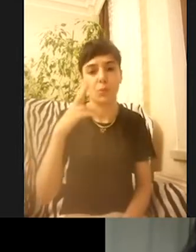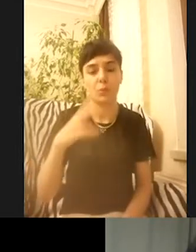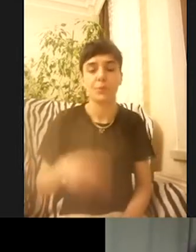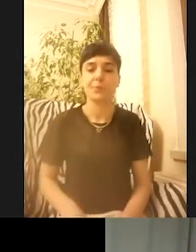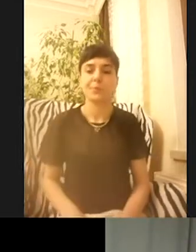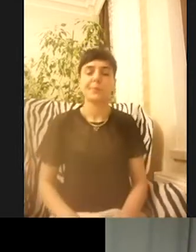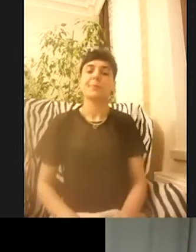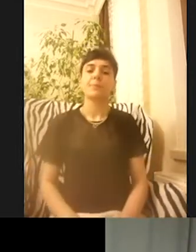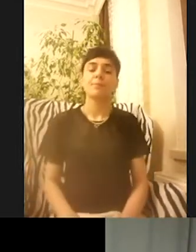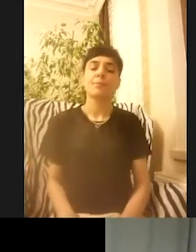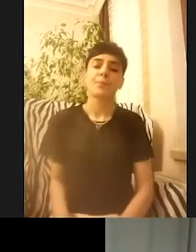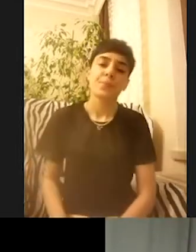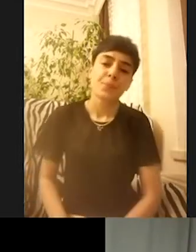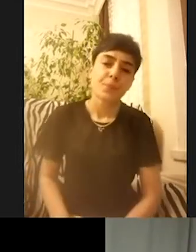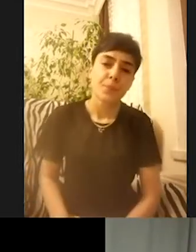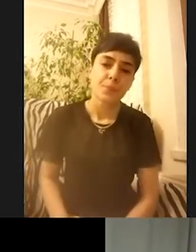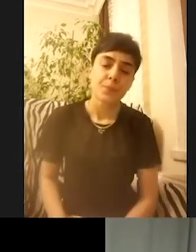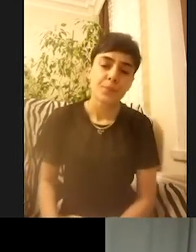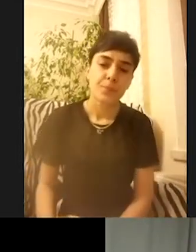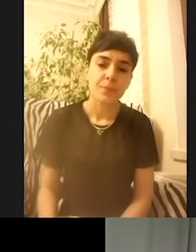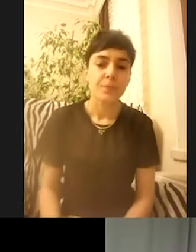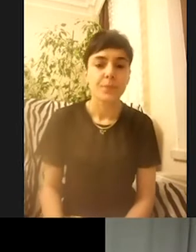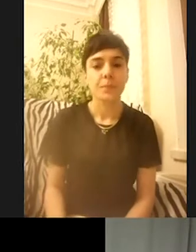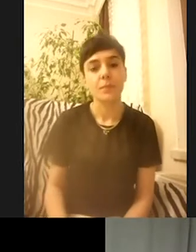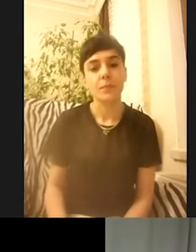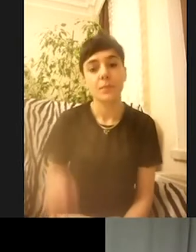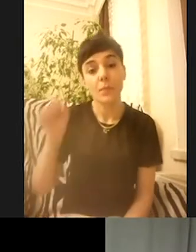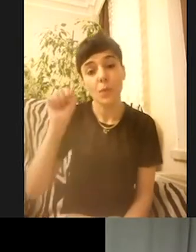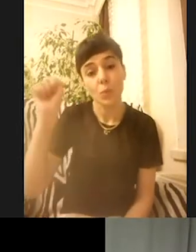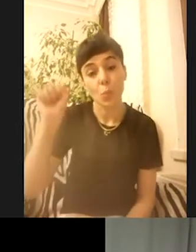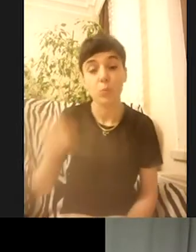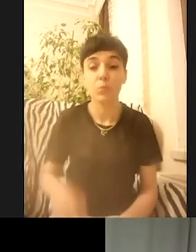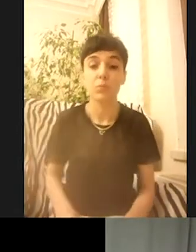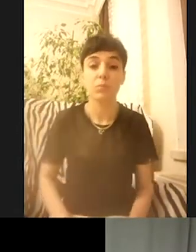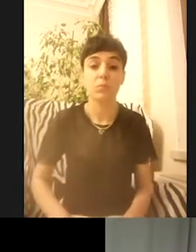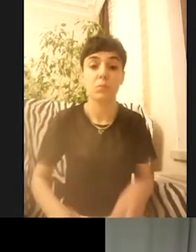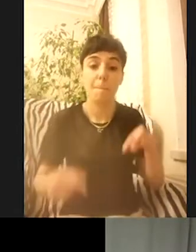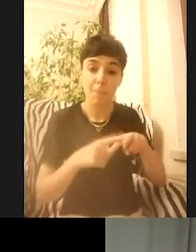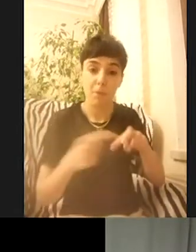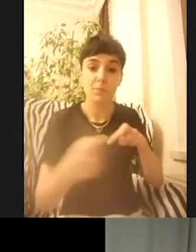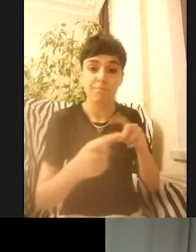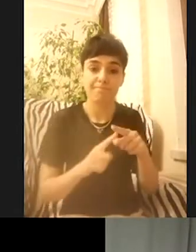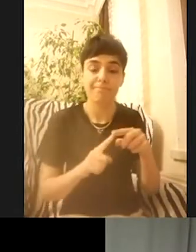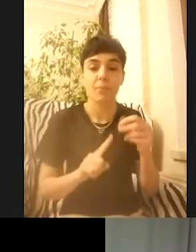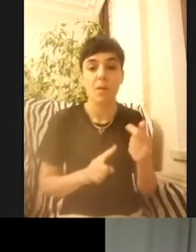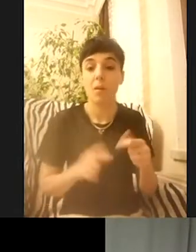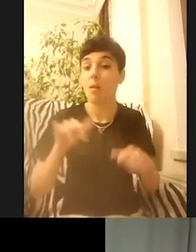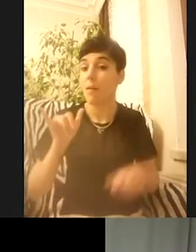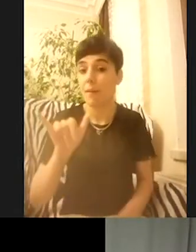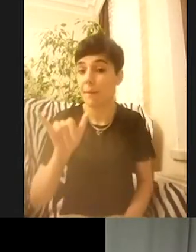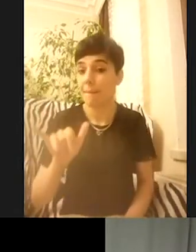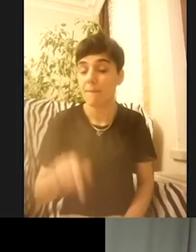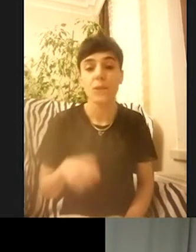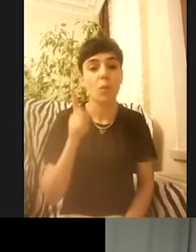was a bourgeois residue. And right-wing racist parties say that it was an attack on the DNA of